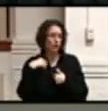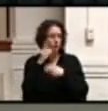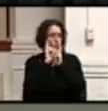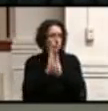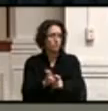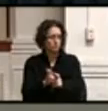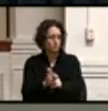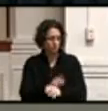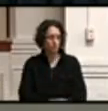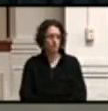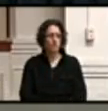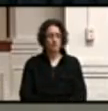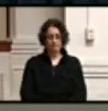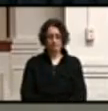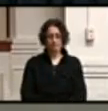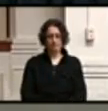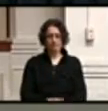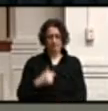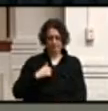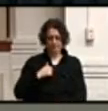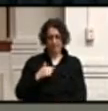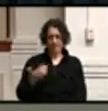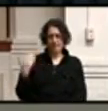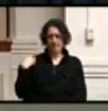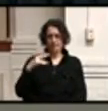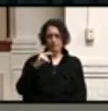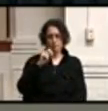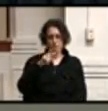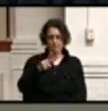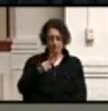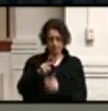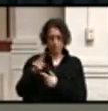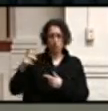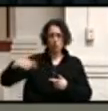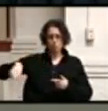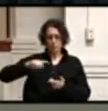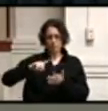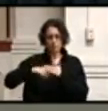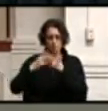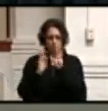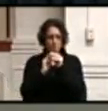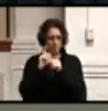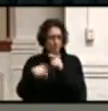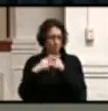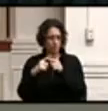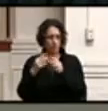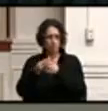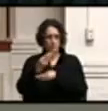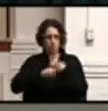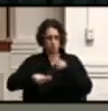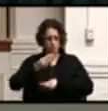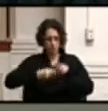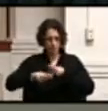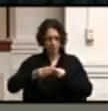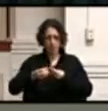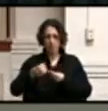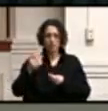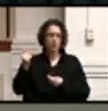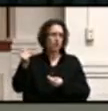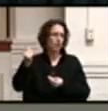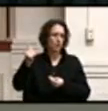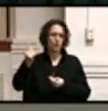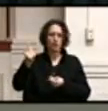standpoint, you know, we came into the budget in November. Like, literally, it was, you know, you guys got to make a decision